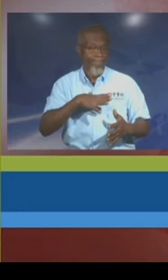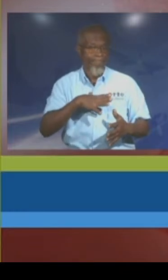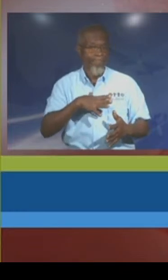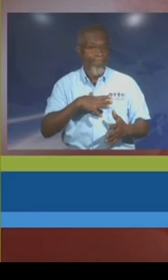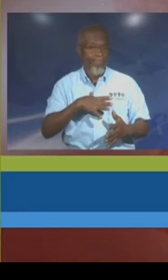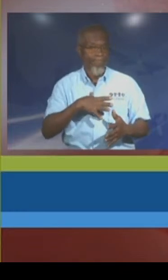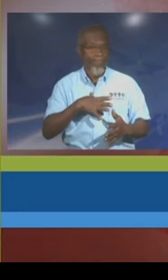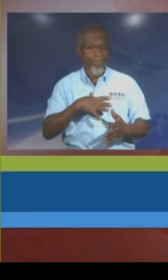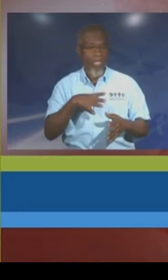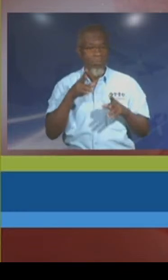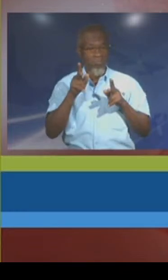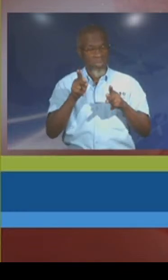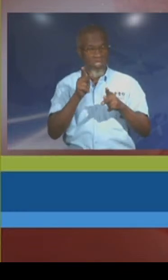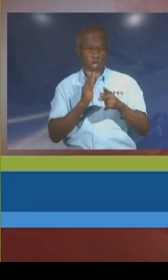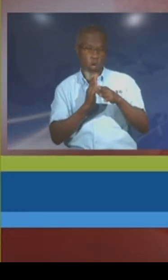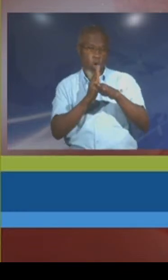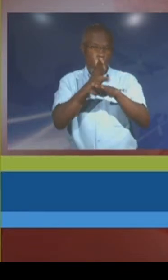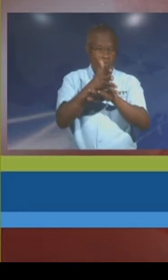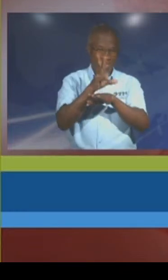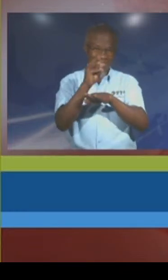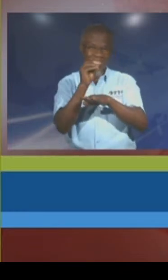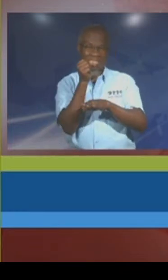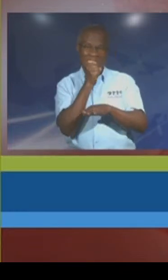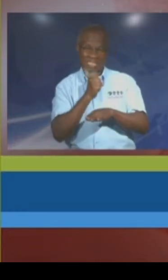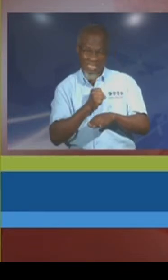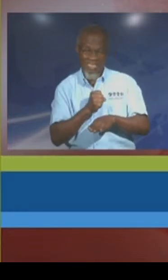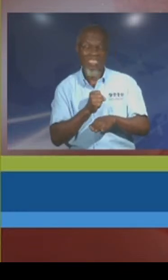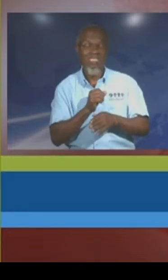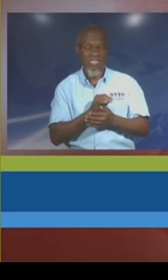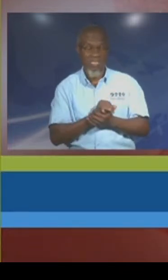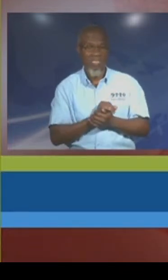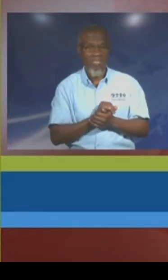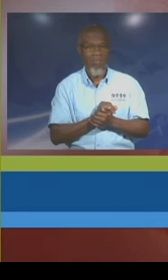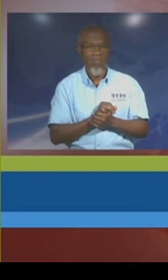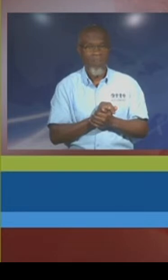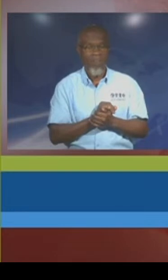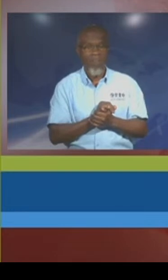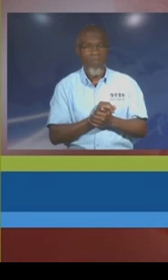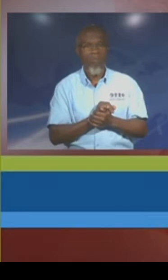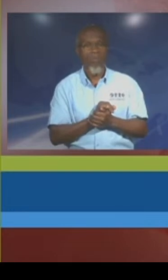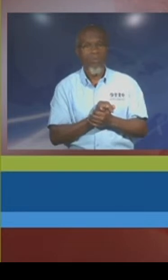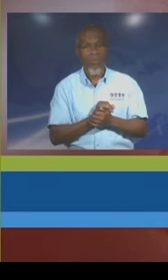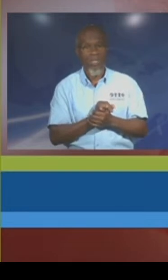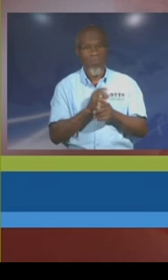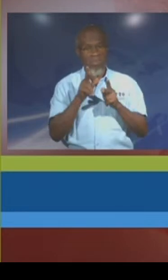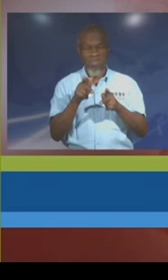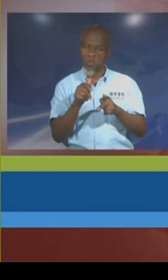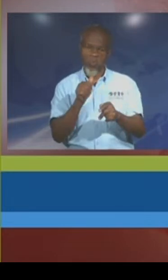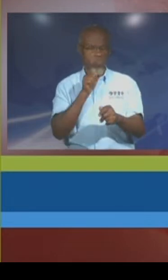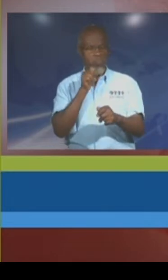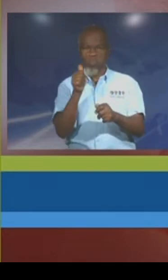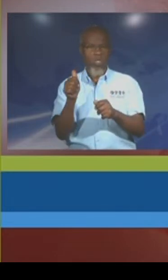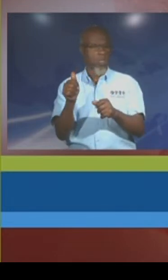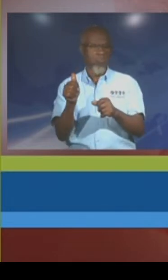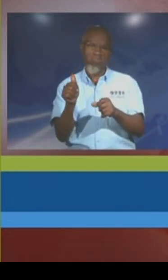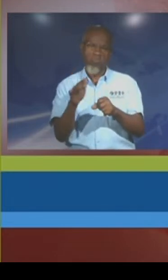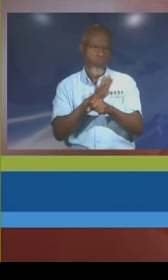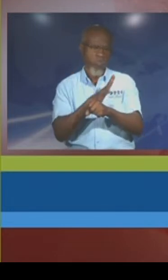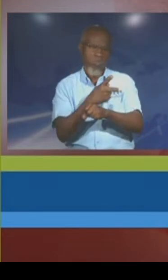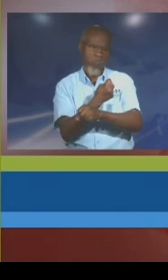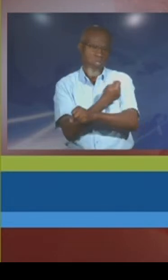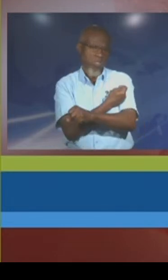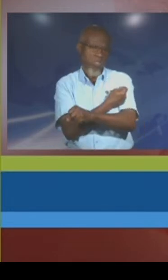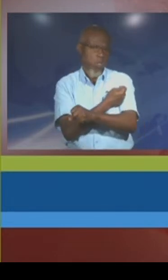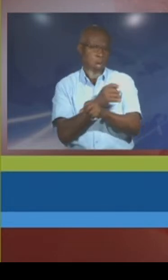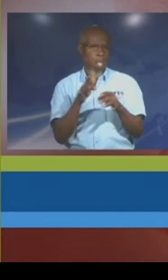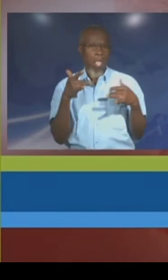Individual aged 60 years and over, again, even if you don't have a comorbidity, and those unvaccinated and not fully vaccinated. And the